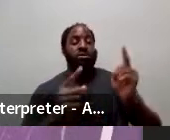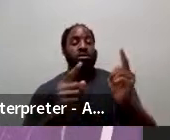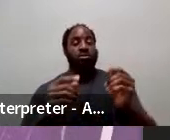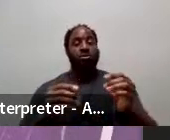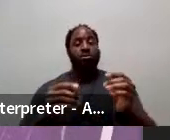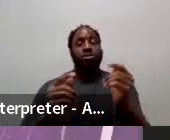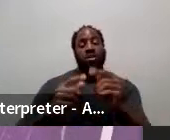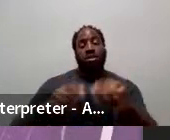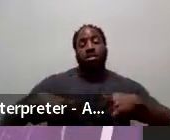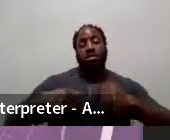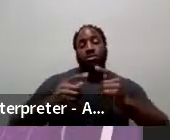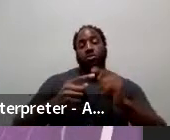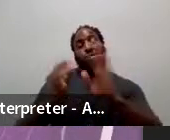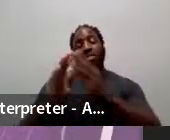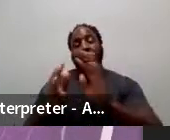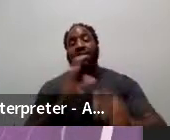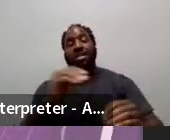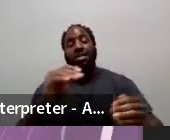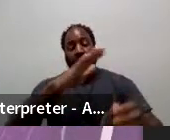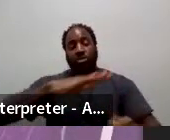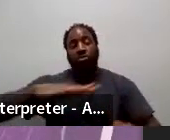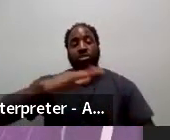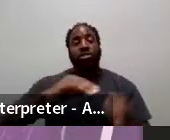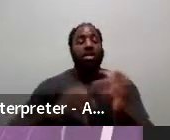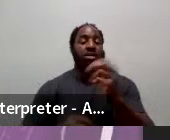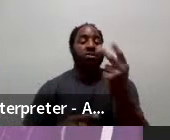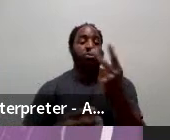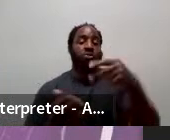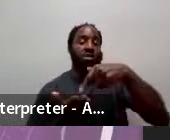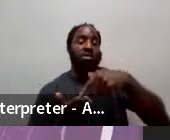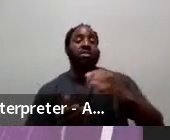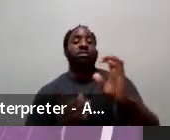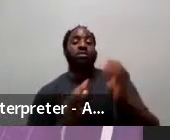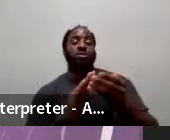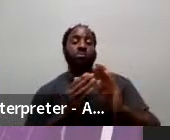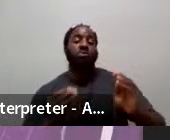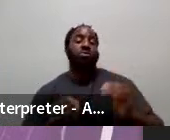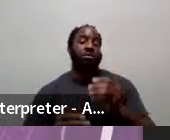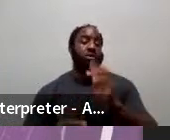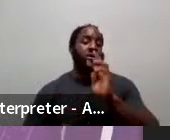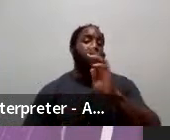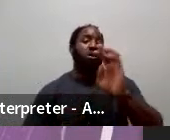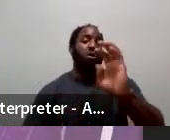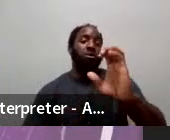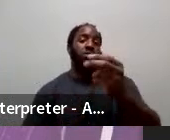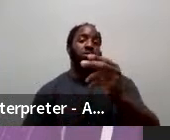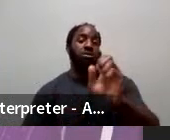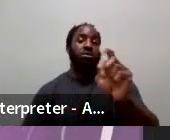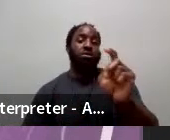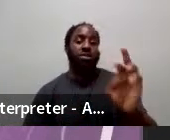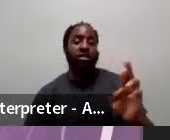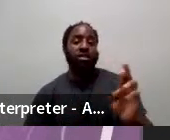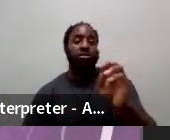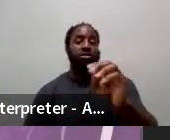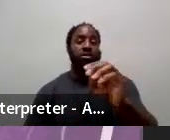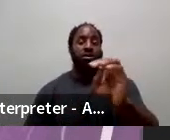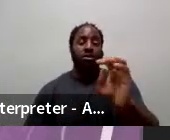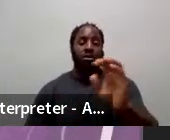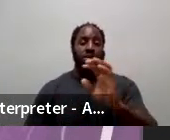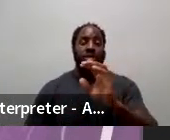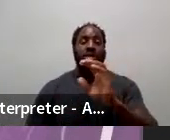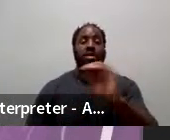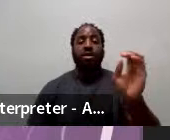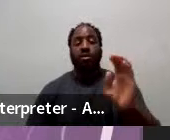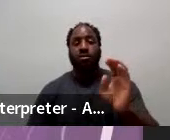two of these communities, in particular, Parkchester, Van Nest, and Morris Park, we see an opportunity